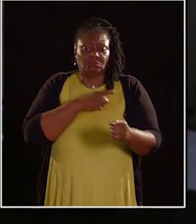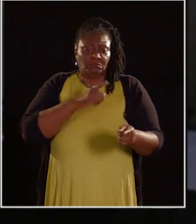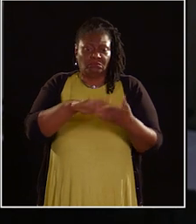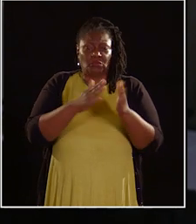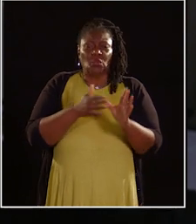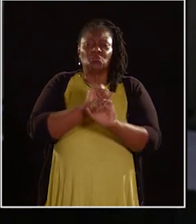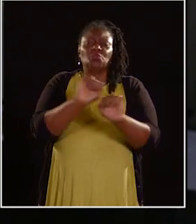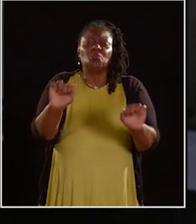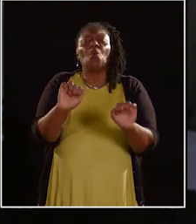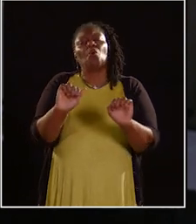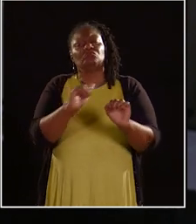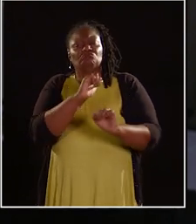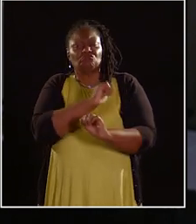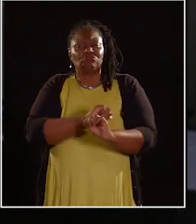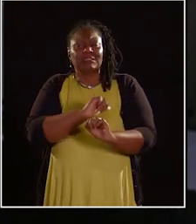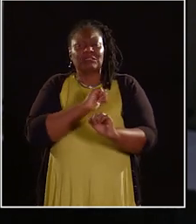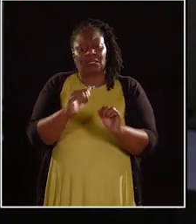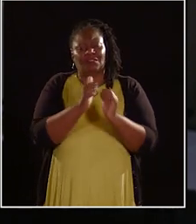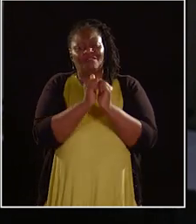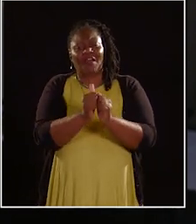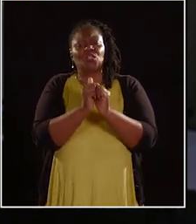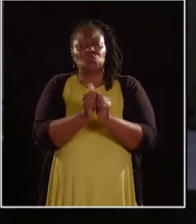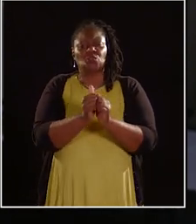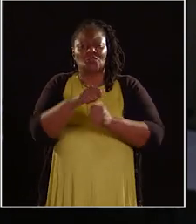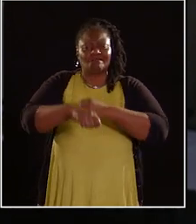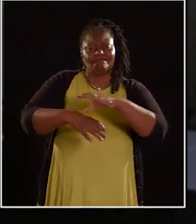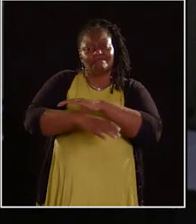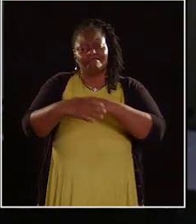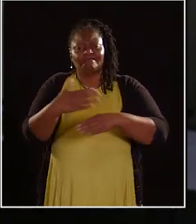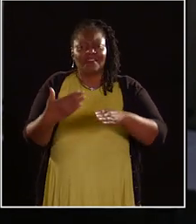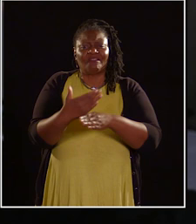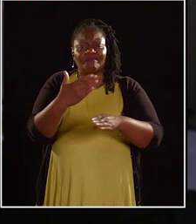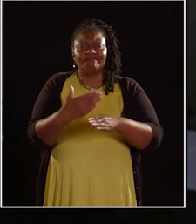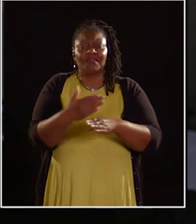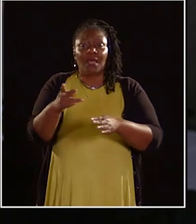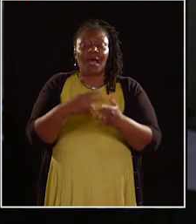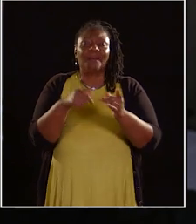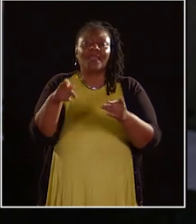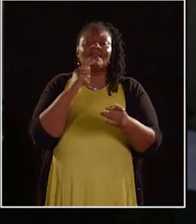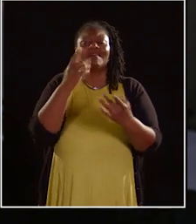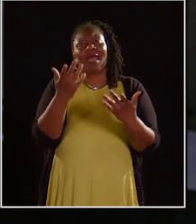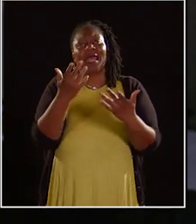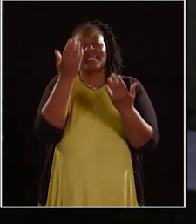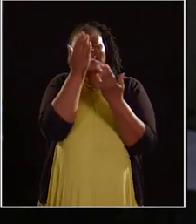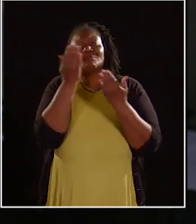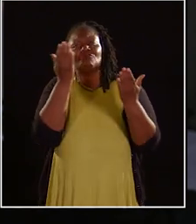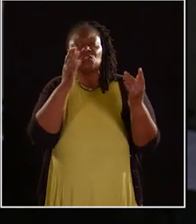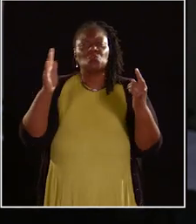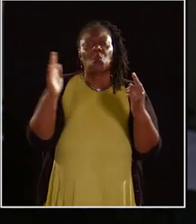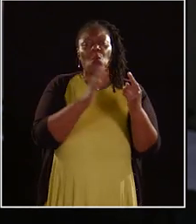putting your Christian values into practice and for being a source of light and inspiration to us